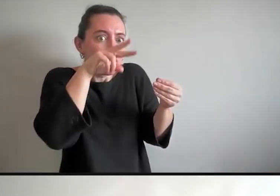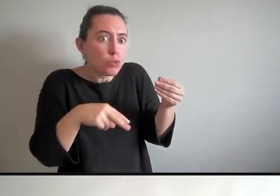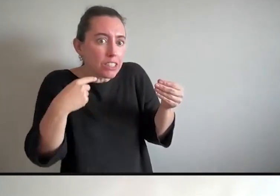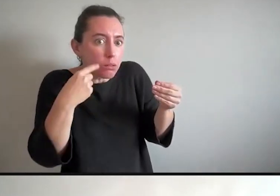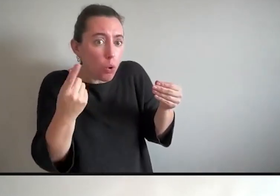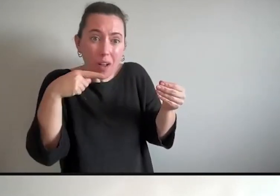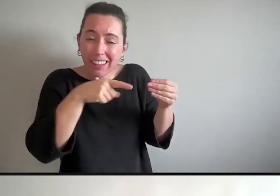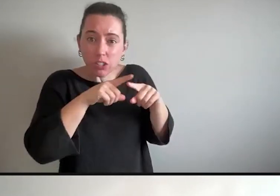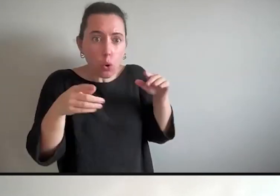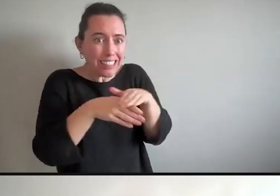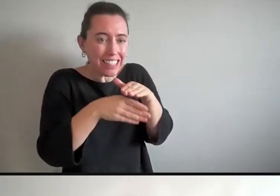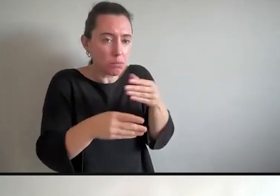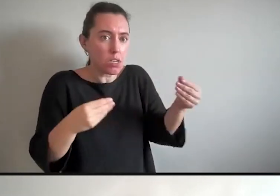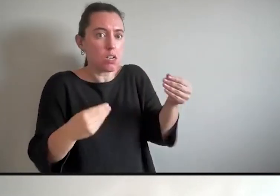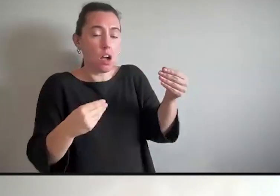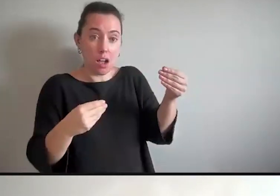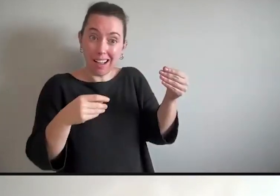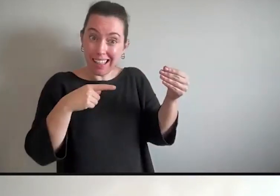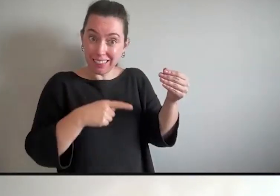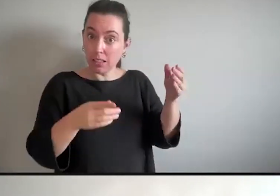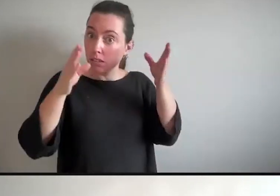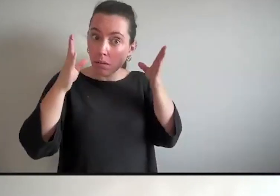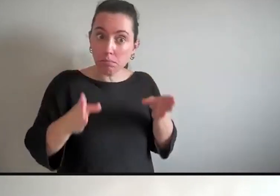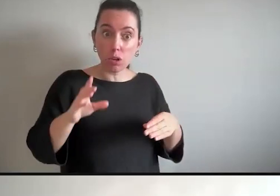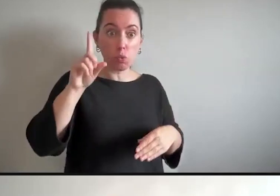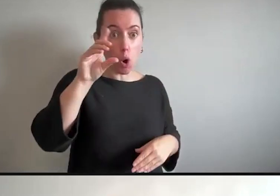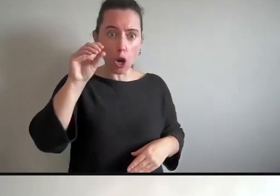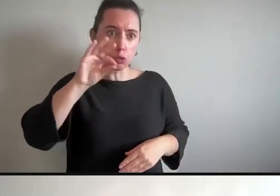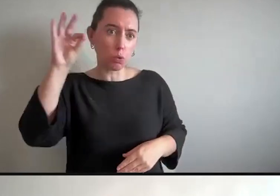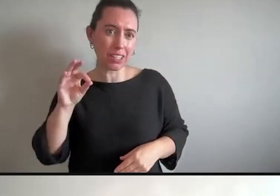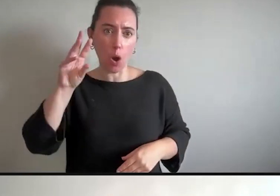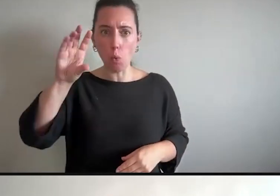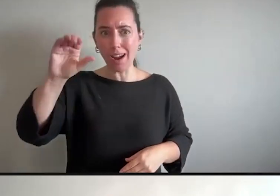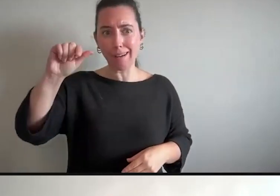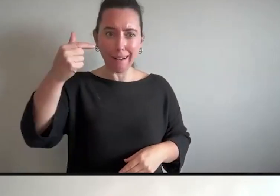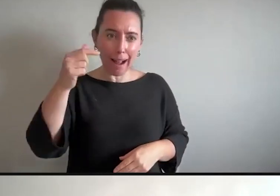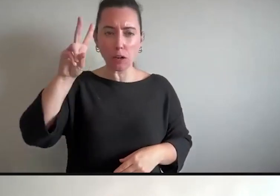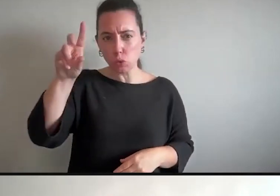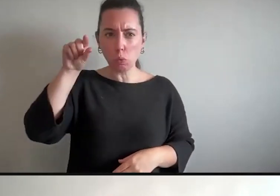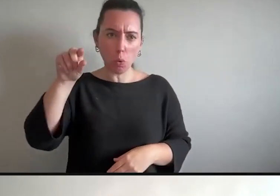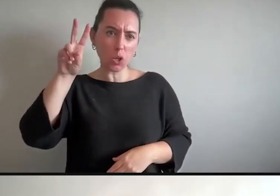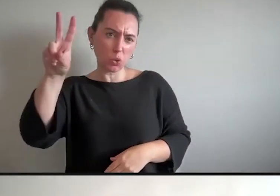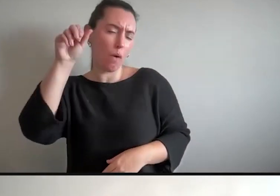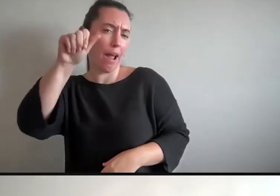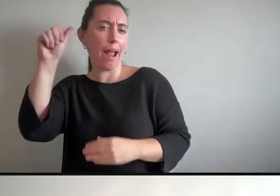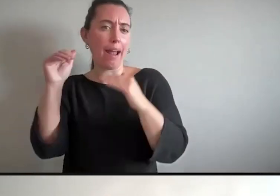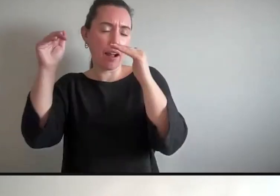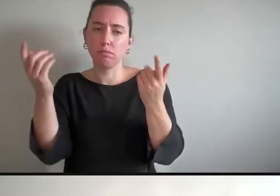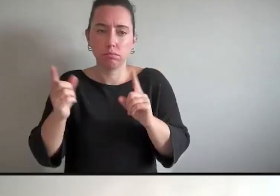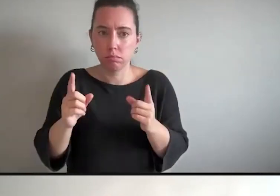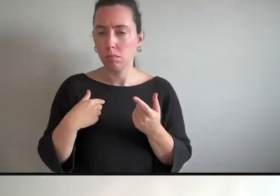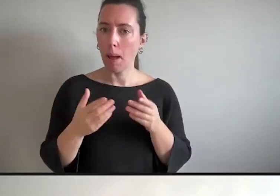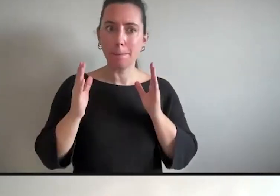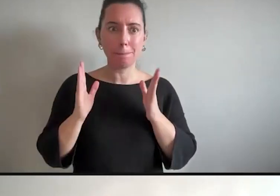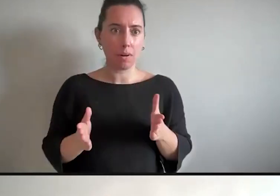accessible. Does that need to be 100% and meet WCAG 2.2? No, it needs to be usable. And so I think